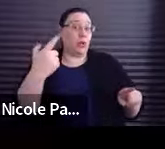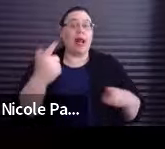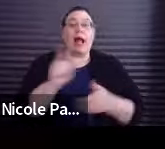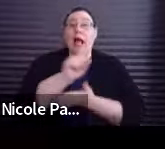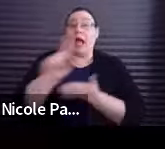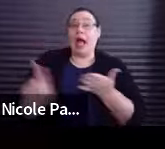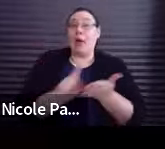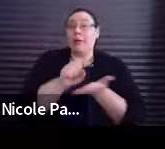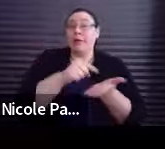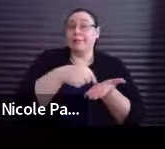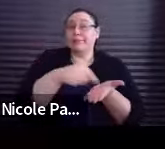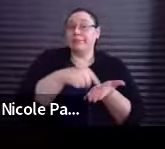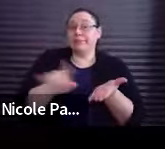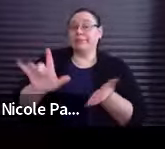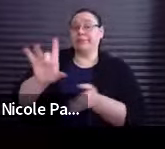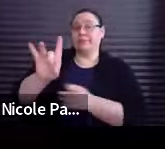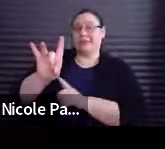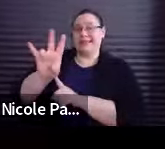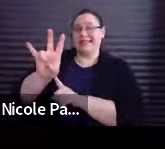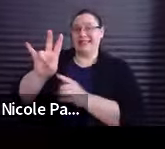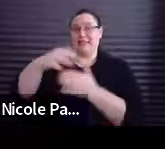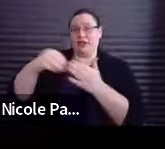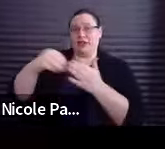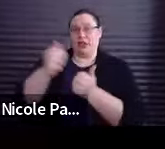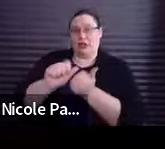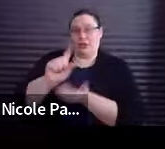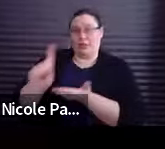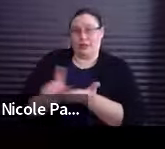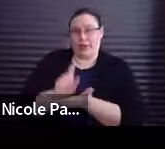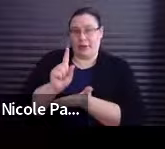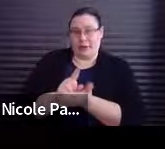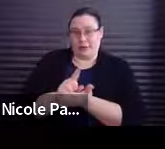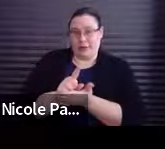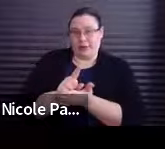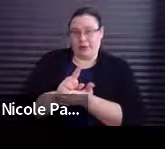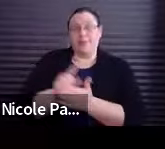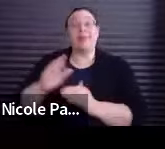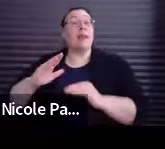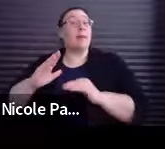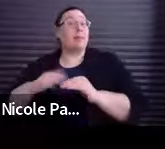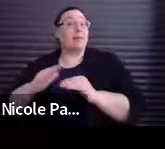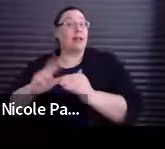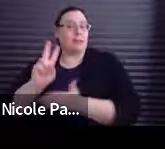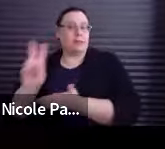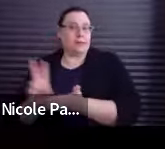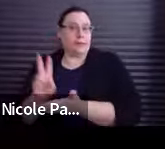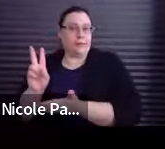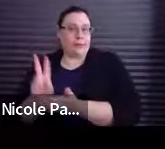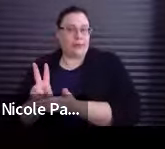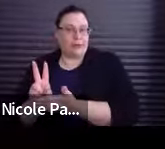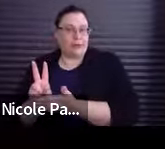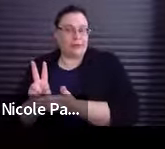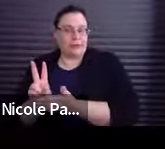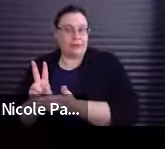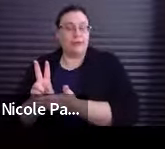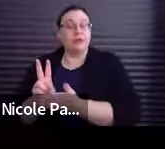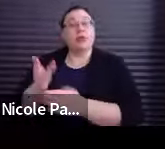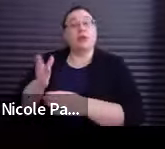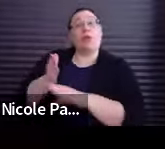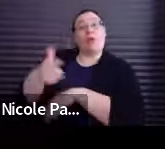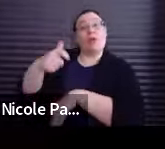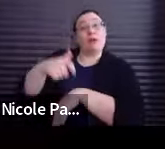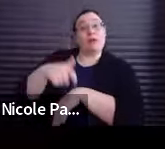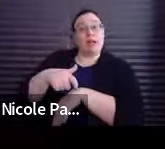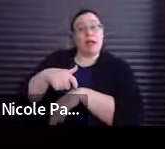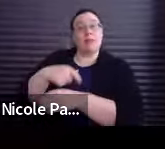is $87 per hour with a 2-hour minimum, and your overtime is paid in